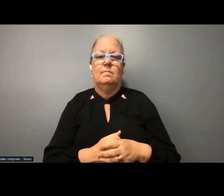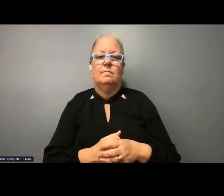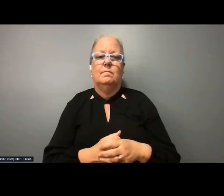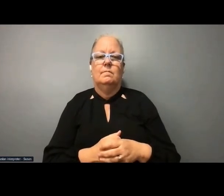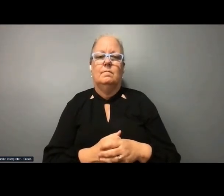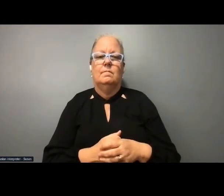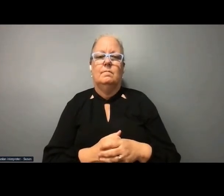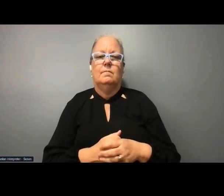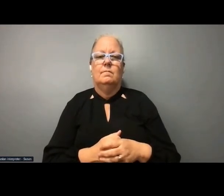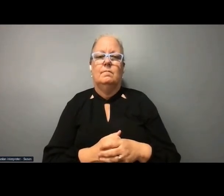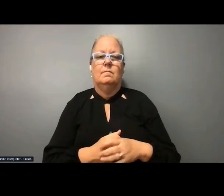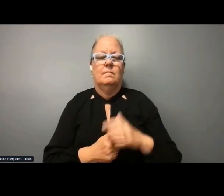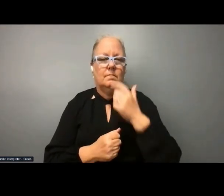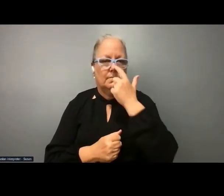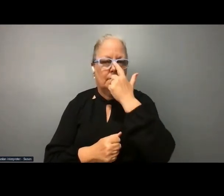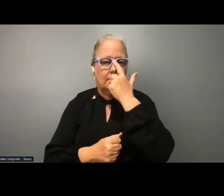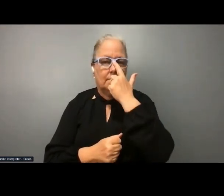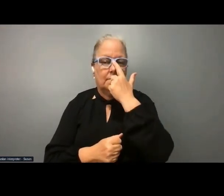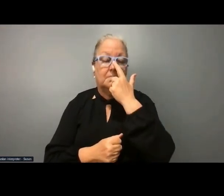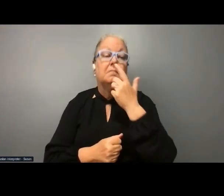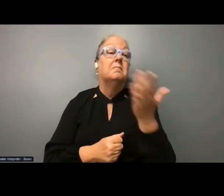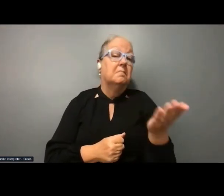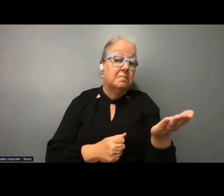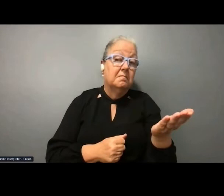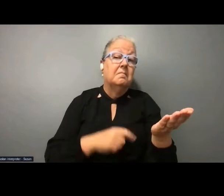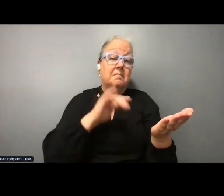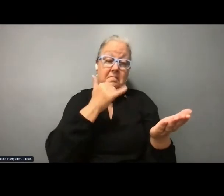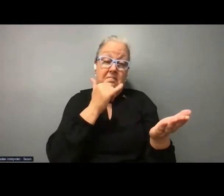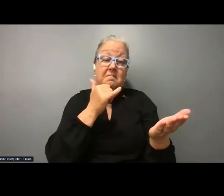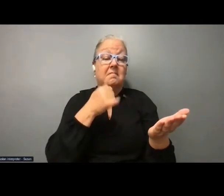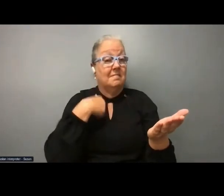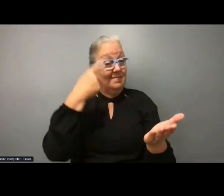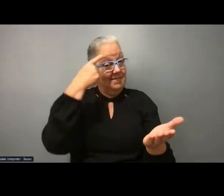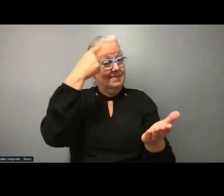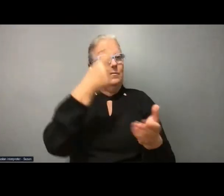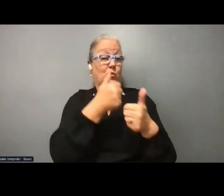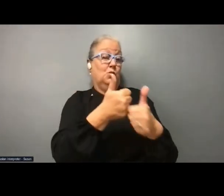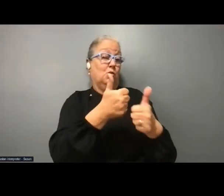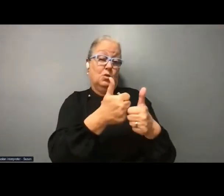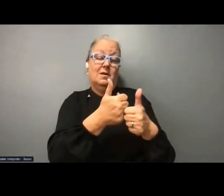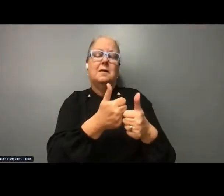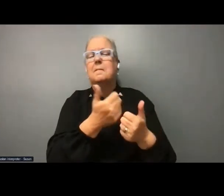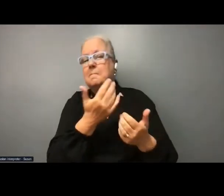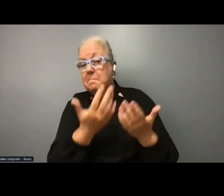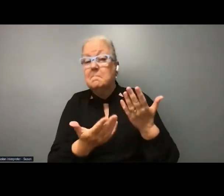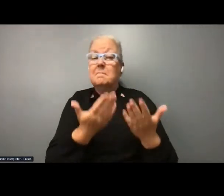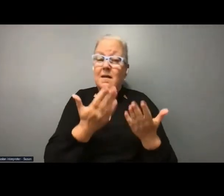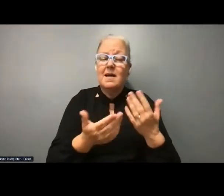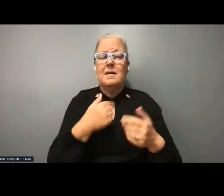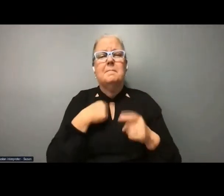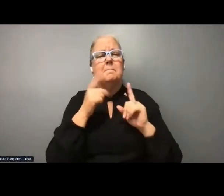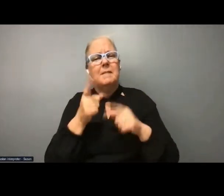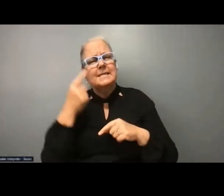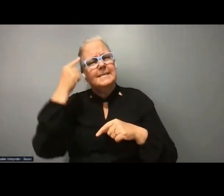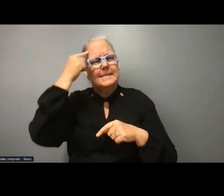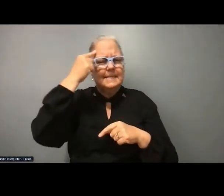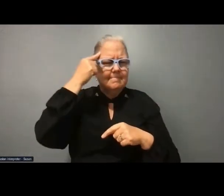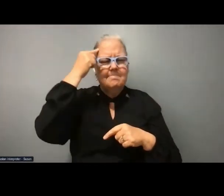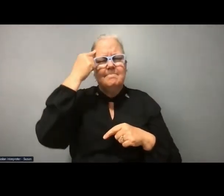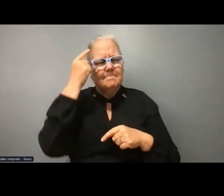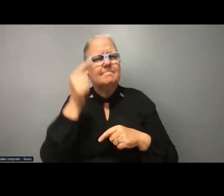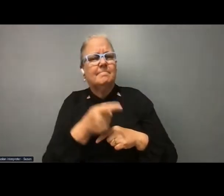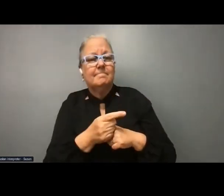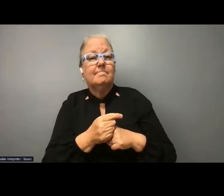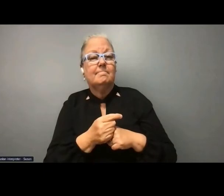I do think, yes, it can be a good idea, and it's something that we need also maybe to take into consideration, because it's one of the things that, to be honest,